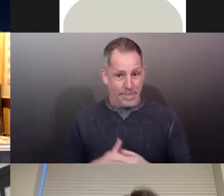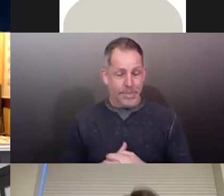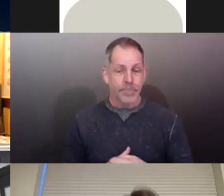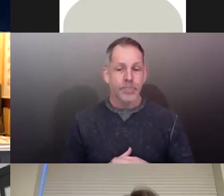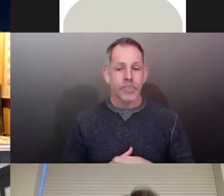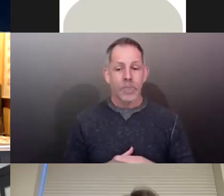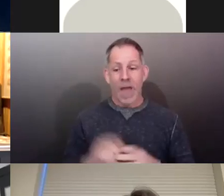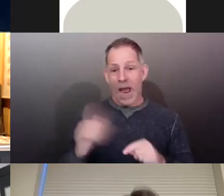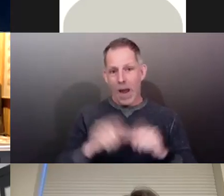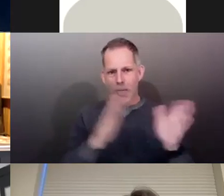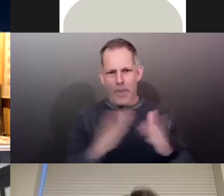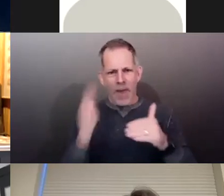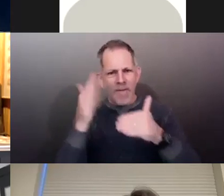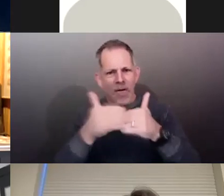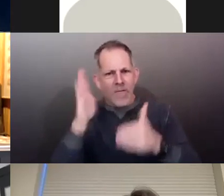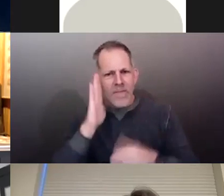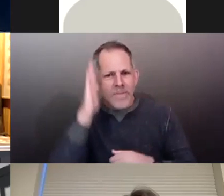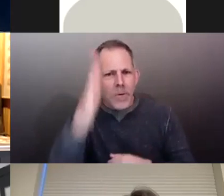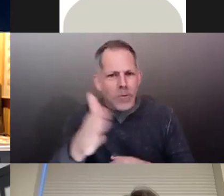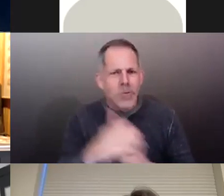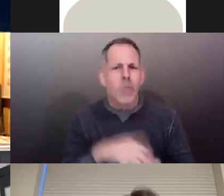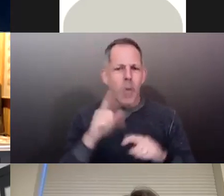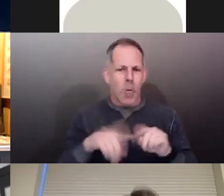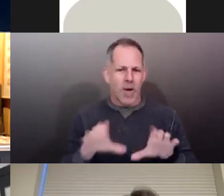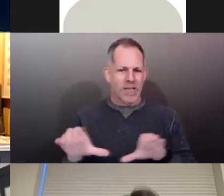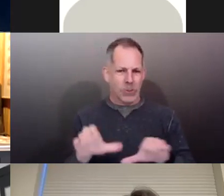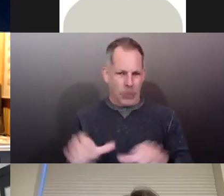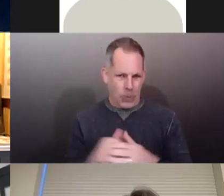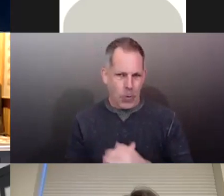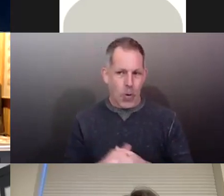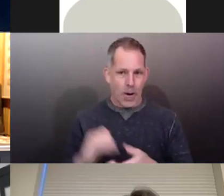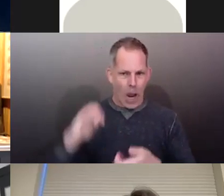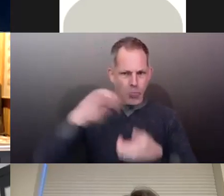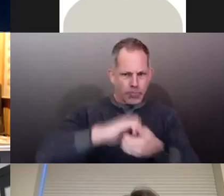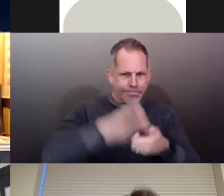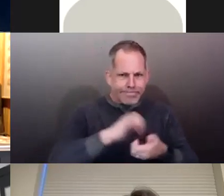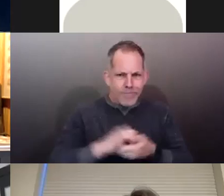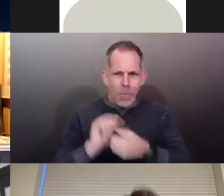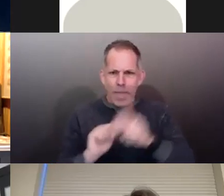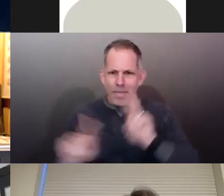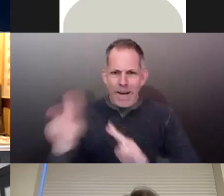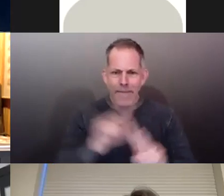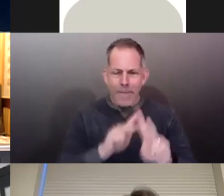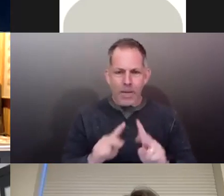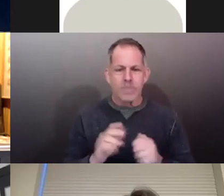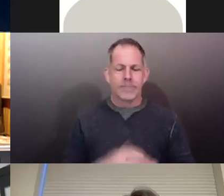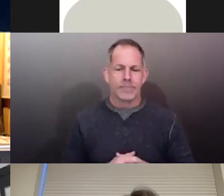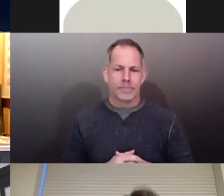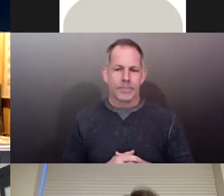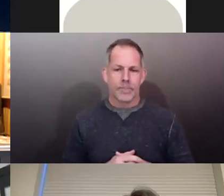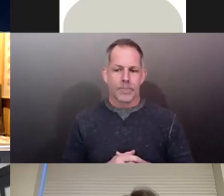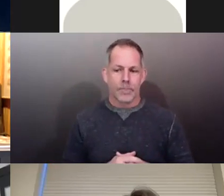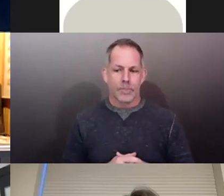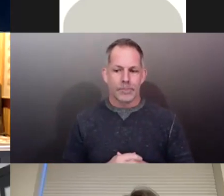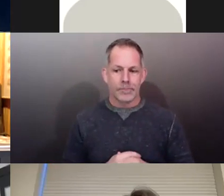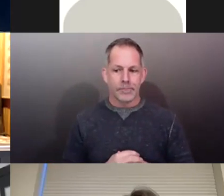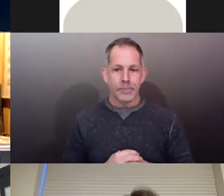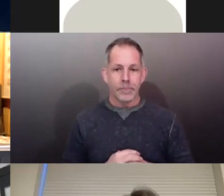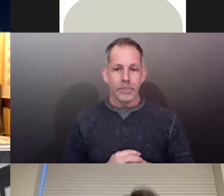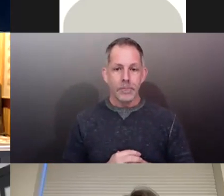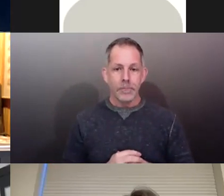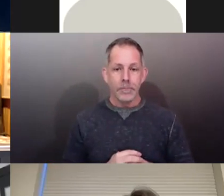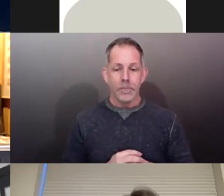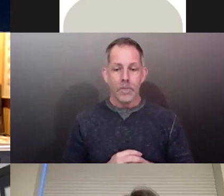partnerships with the people on this call. So having experienced the response to SR 530, I knew that